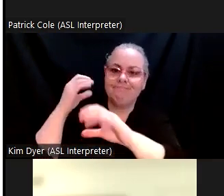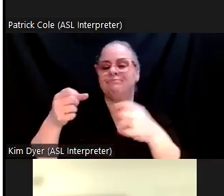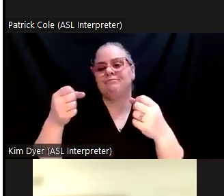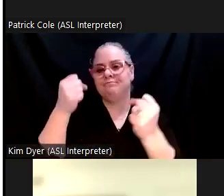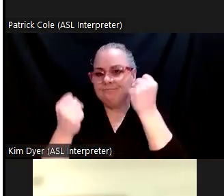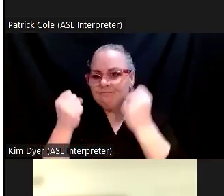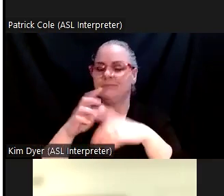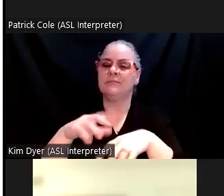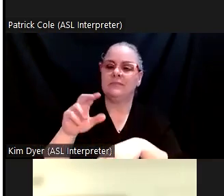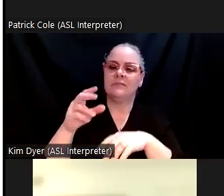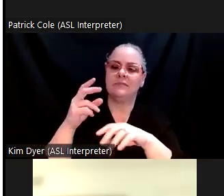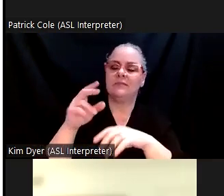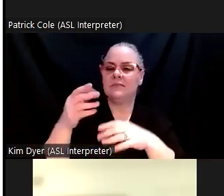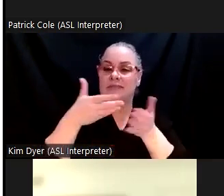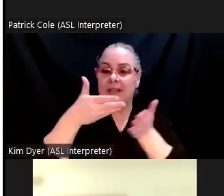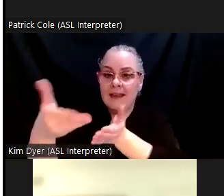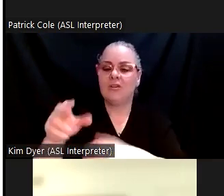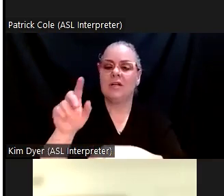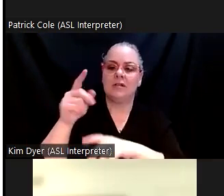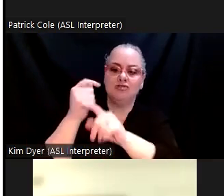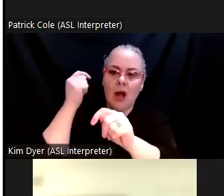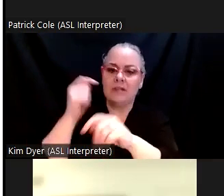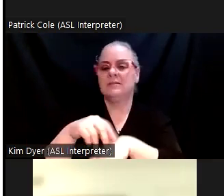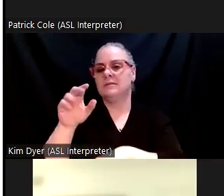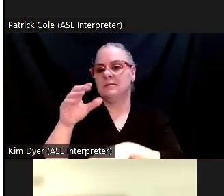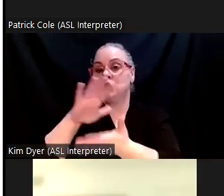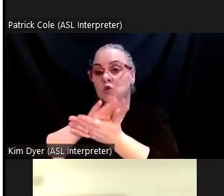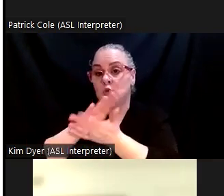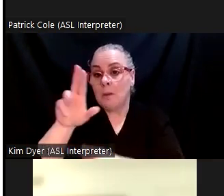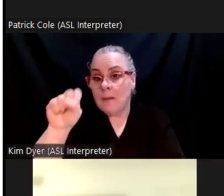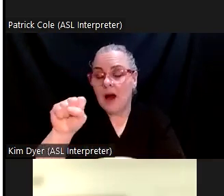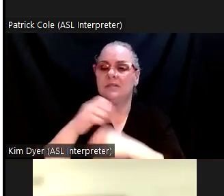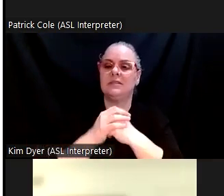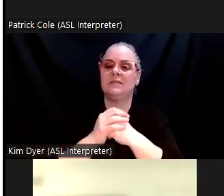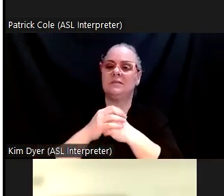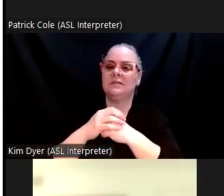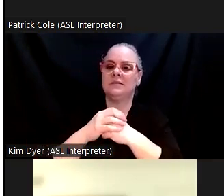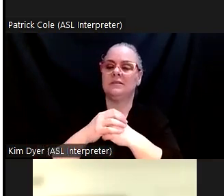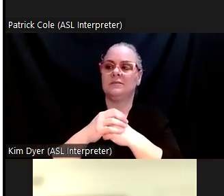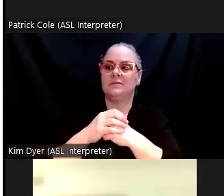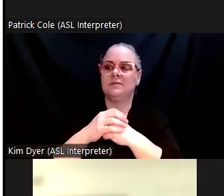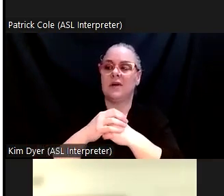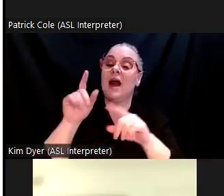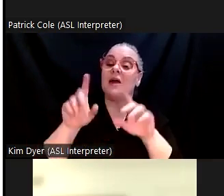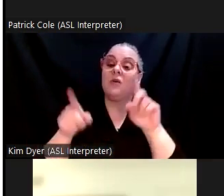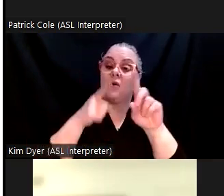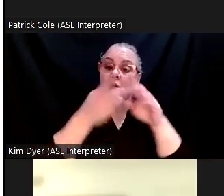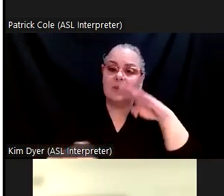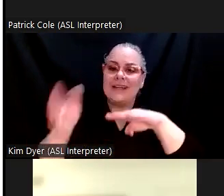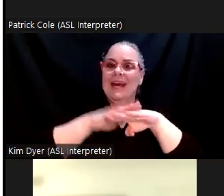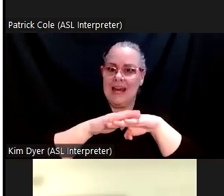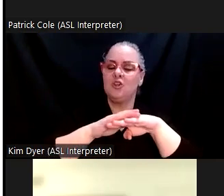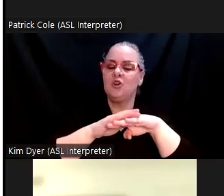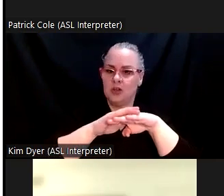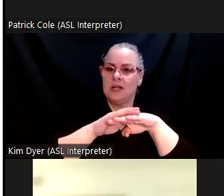on transit vans, delivery vans, trucks, school buses, heavy duty transit buses, and aims to increase the adoption